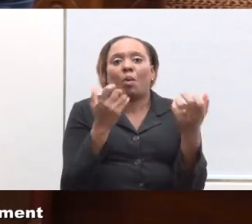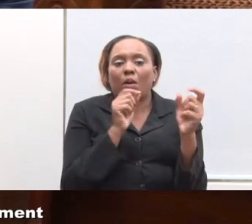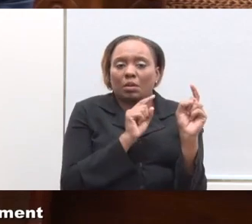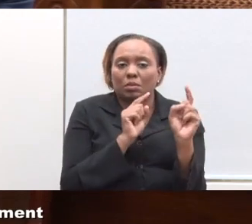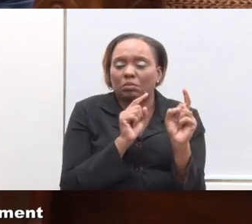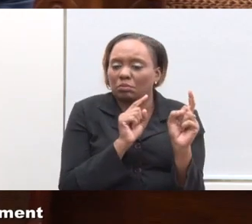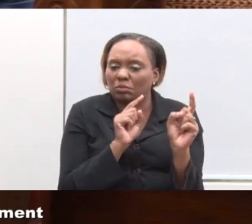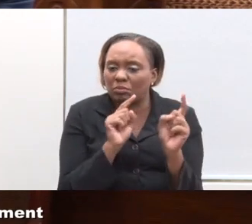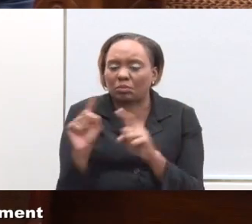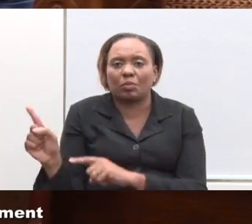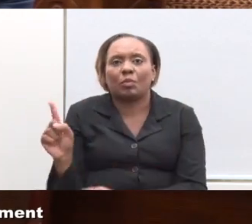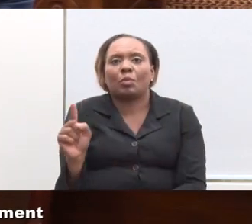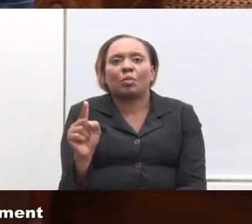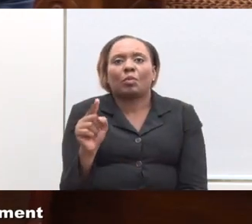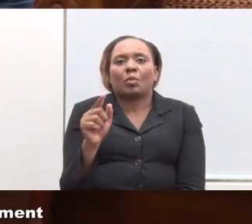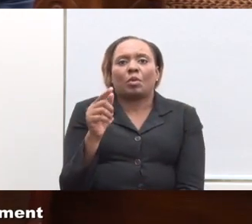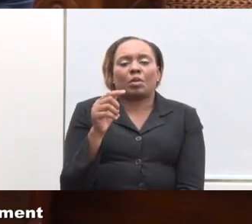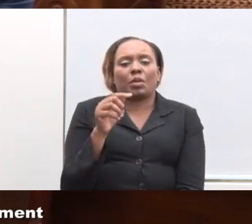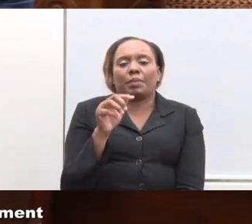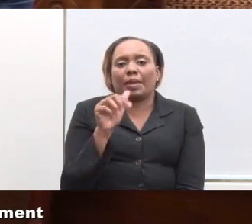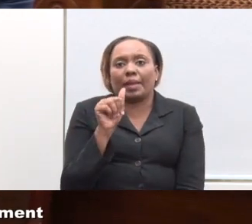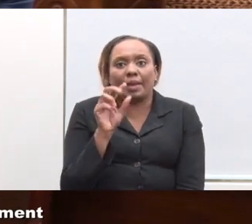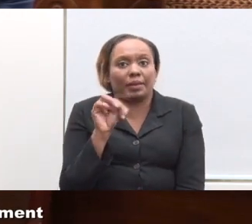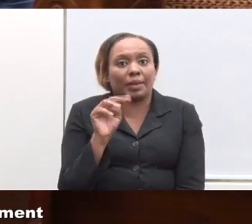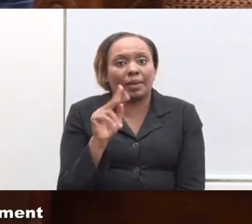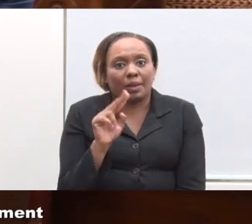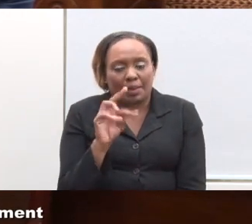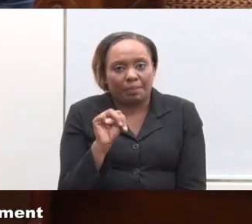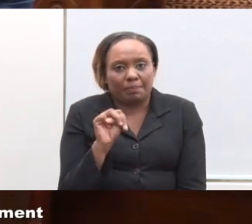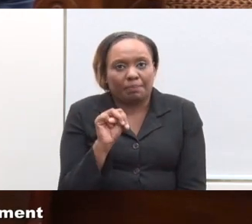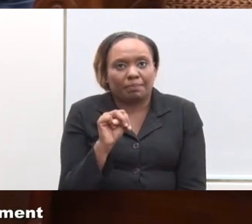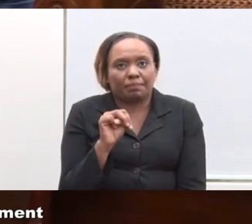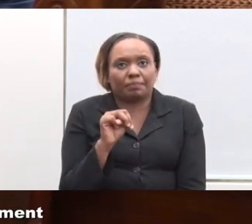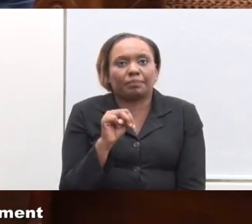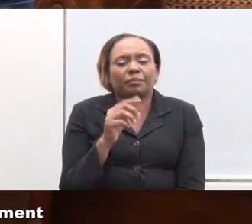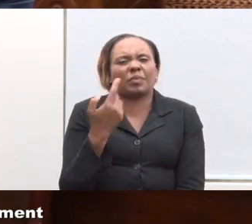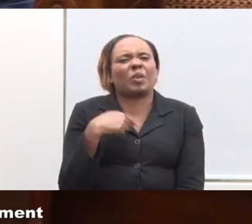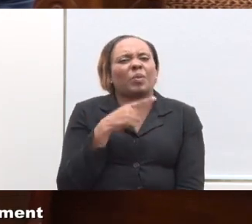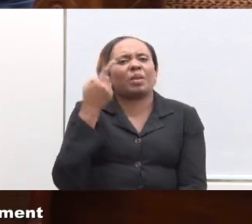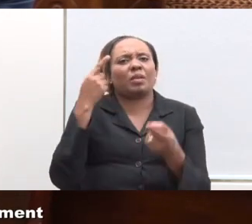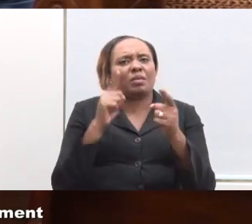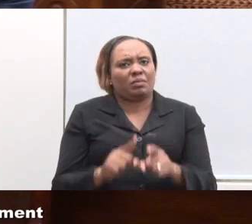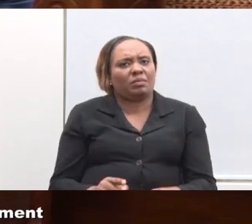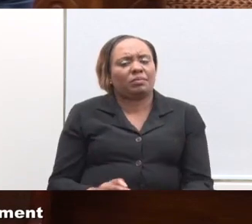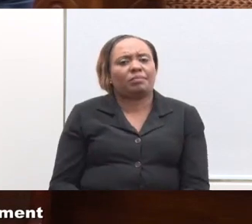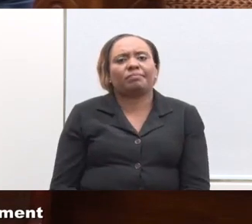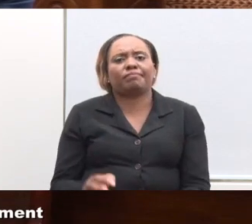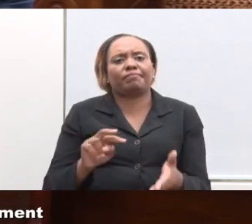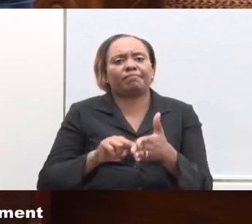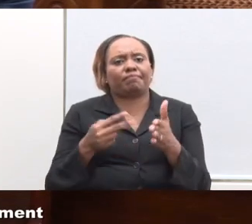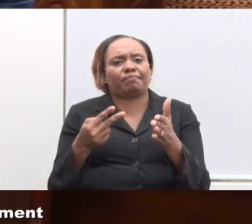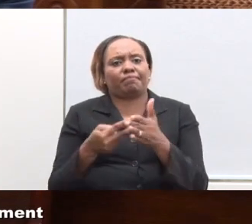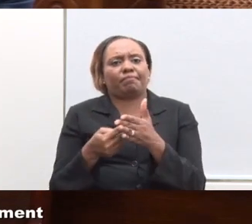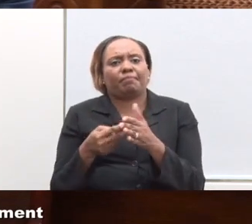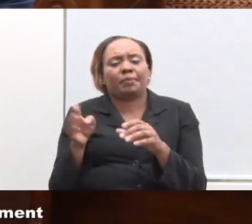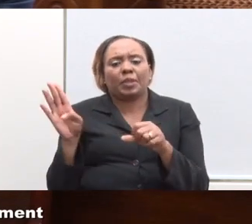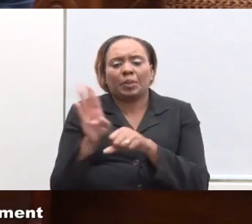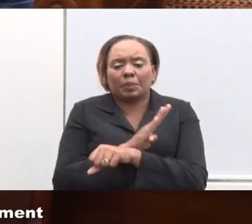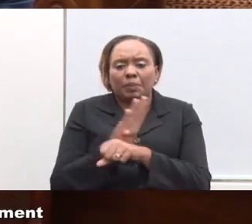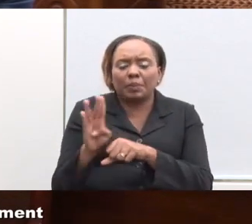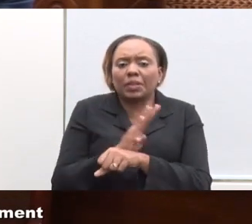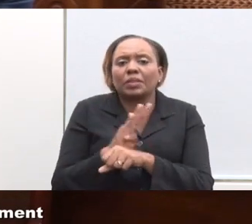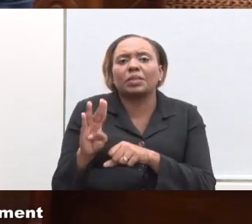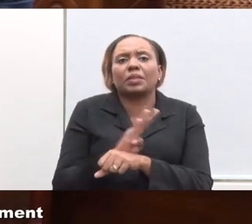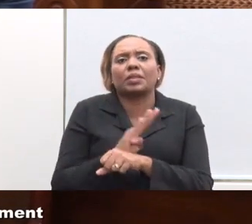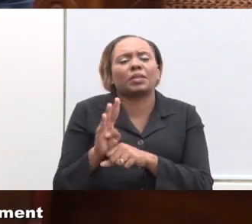teller. Indeed, the government is supportive of this trend because it makes the conduct of one's banking